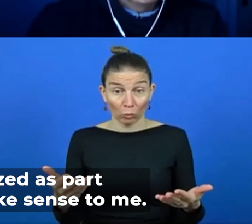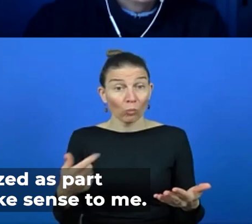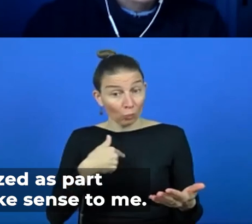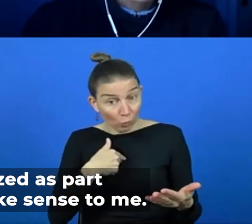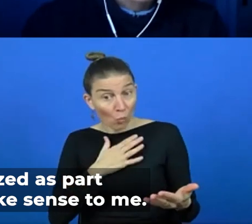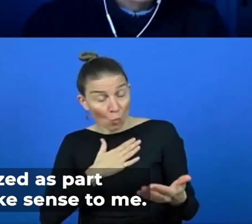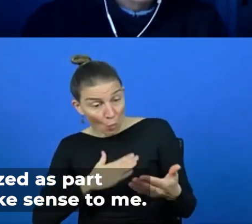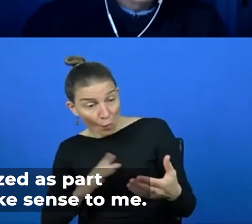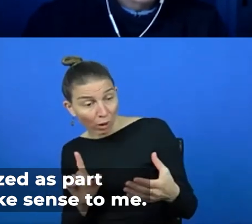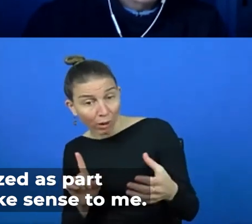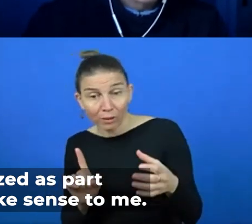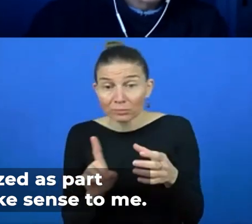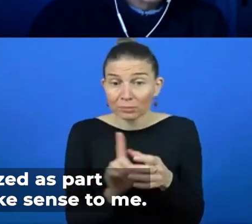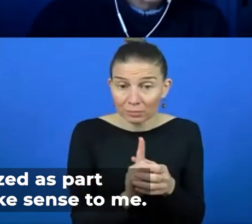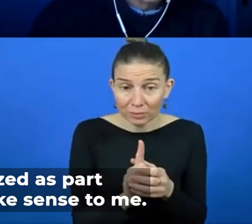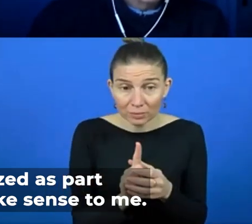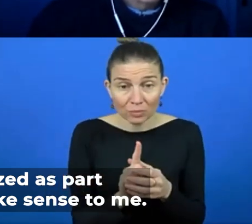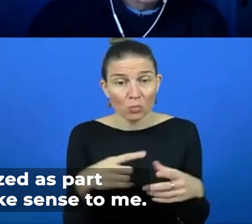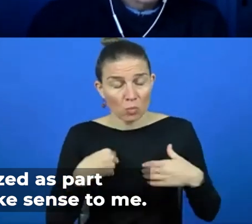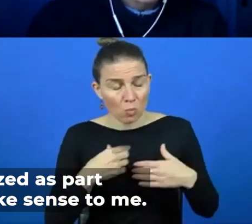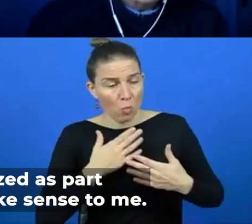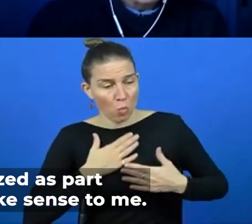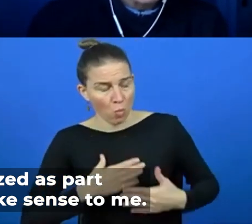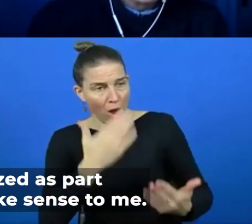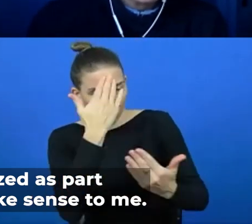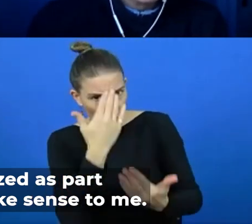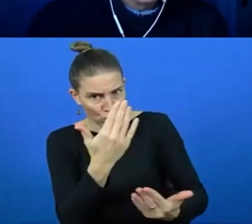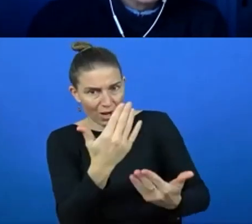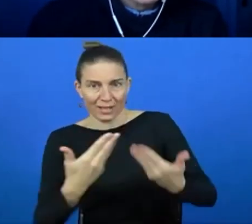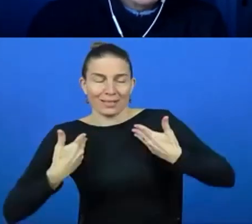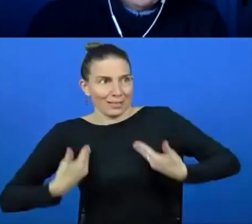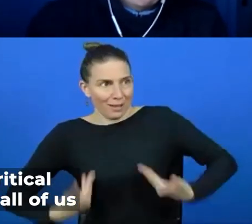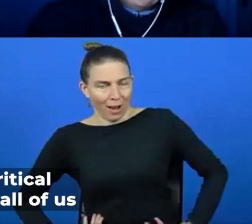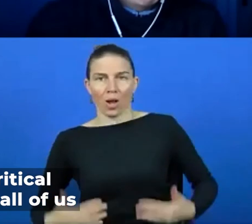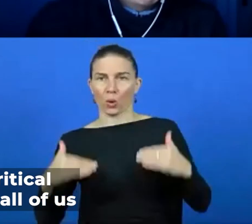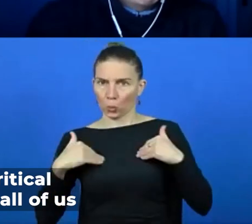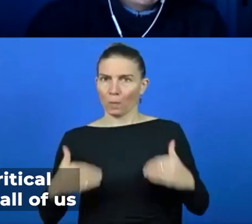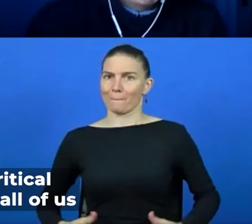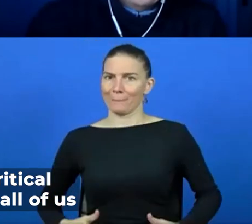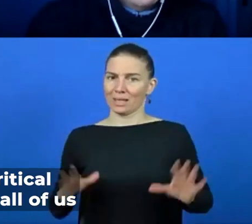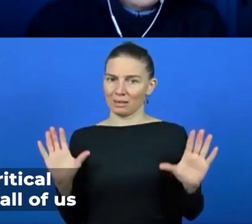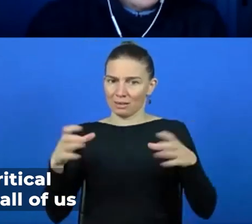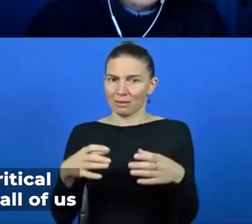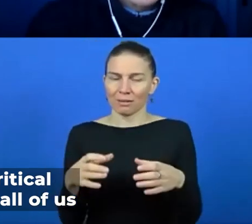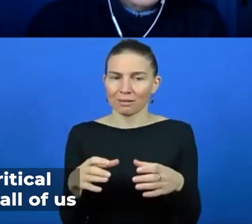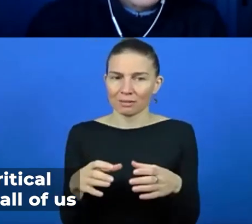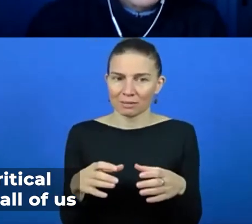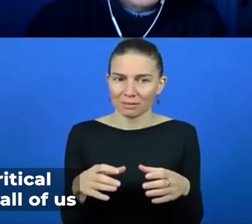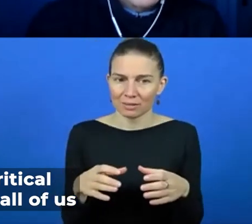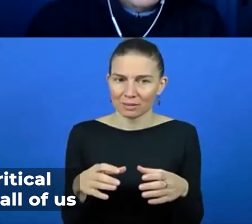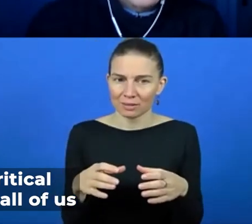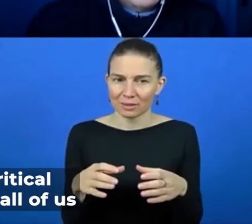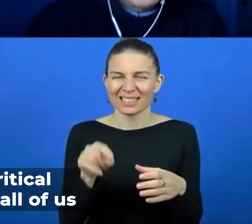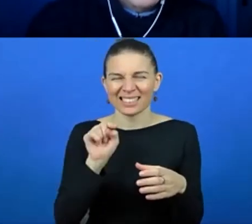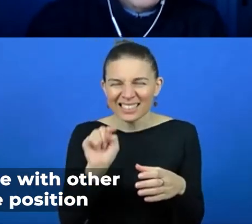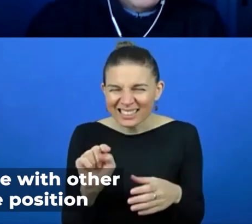be recognized as part of this grouping. You make sense to me. And that is a very critical lesson, I